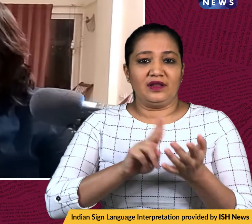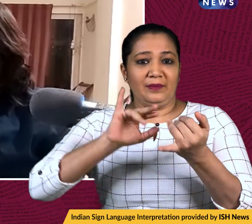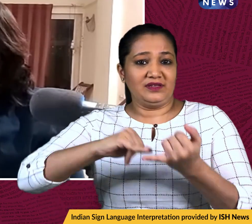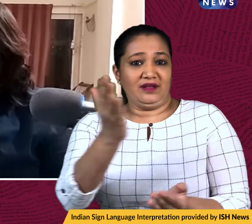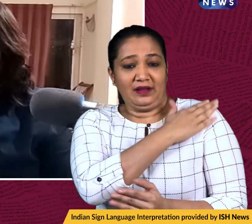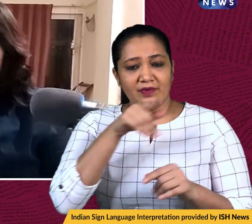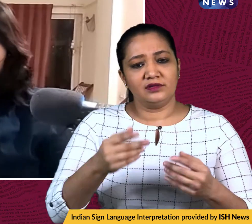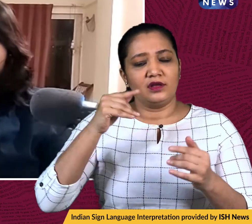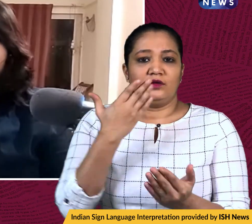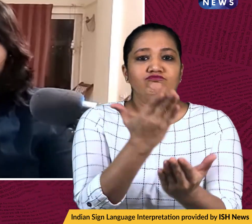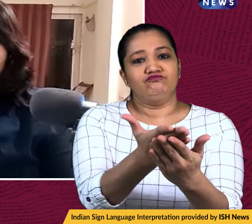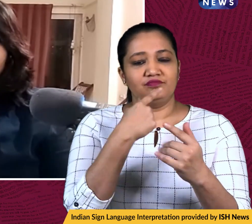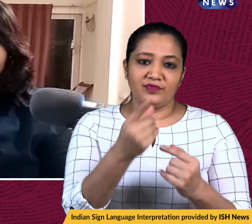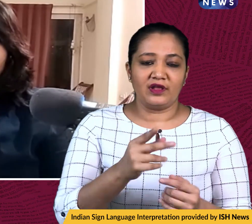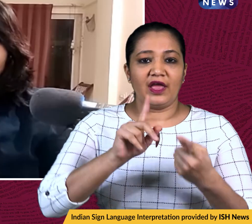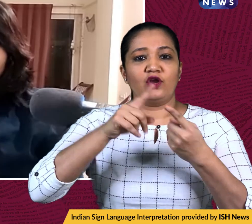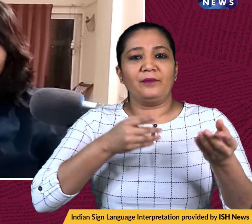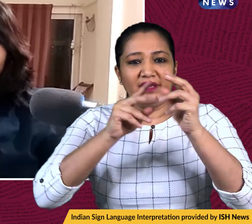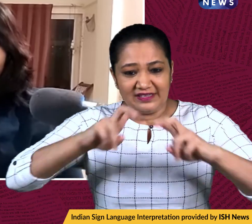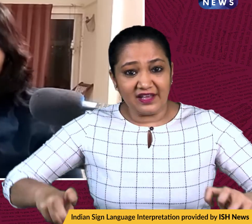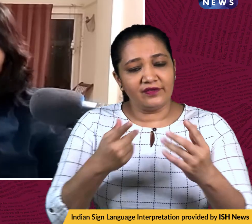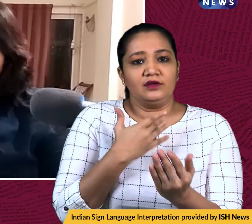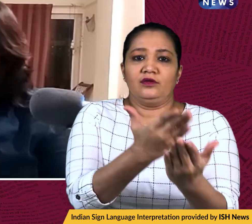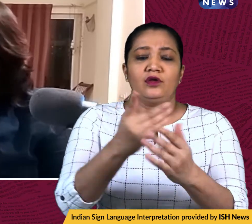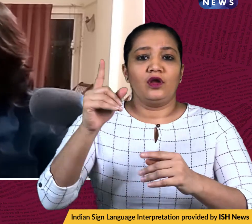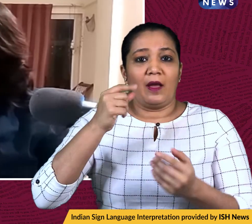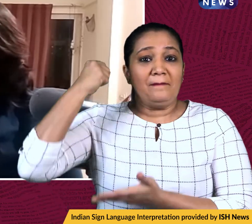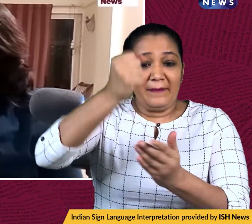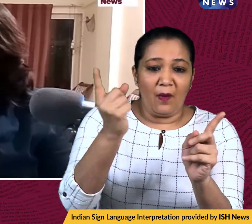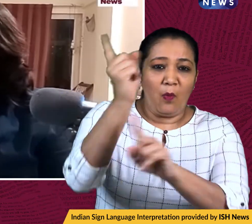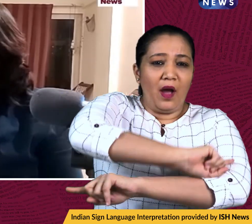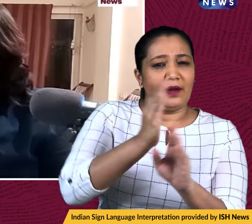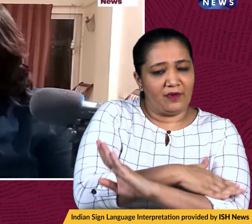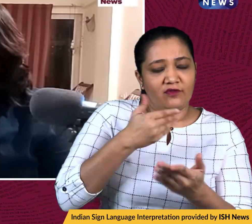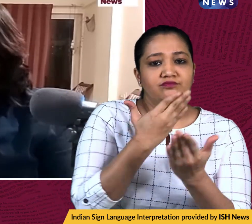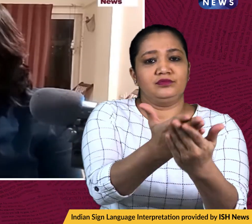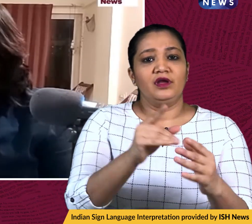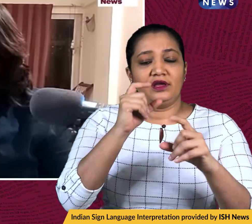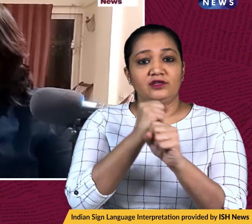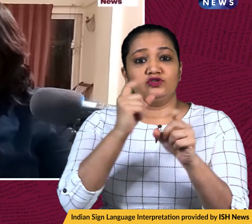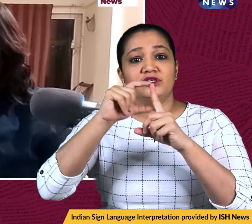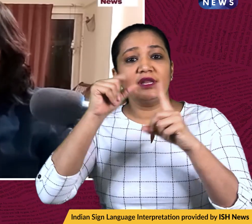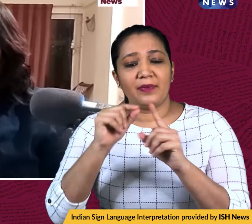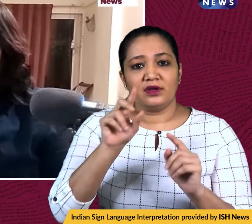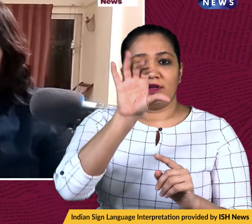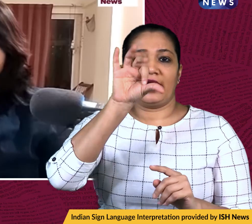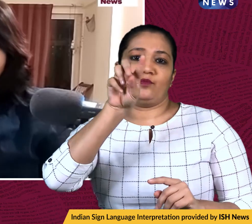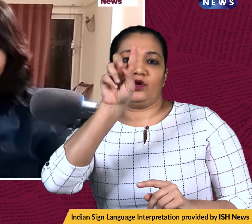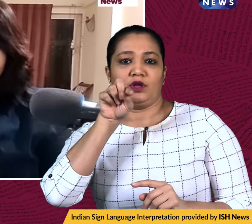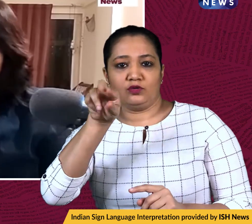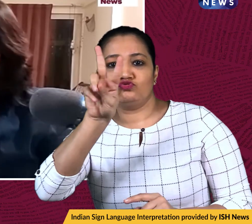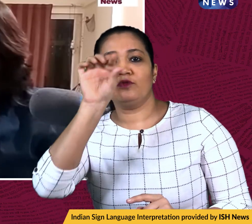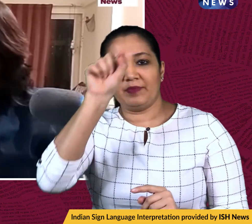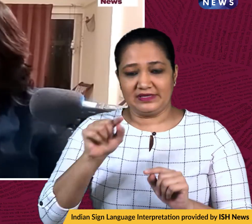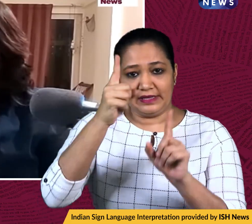Minister Nirmala Sitharaman has tabled the economic survey a day ahead of the union budget. The survey expects GDP to grow by